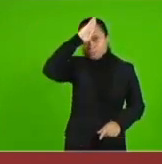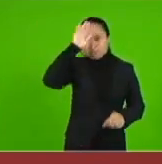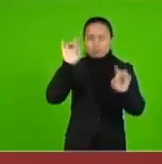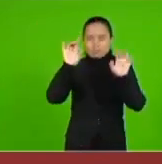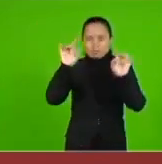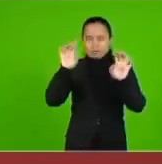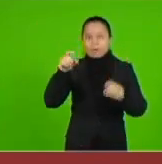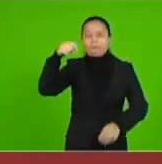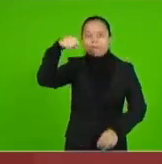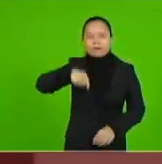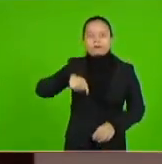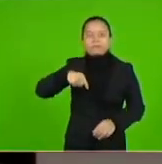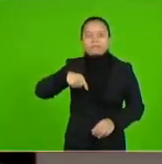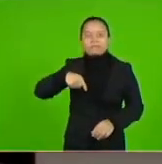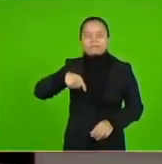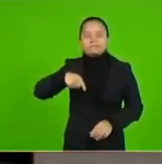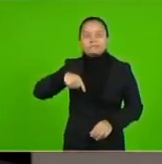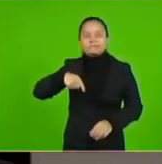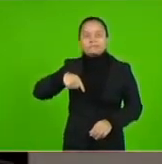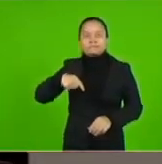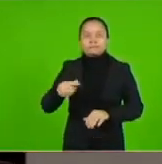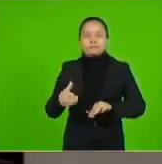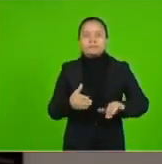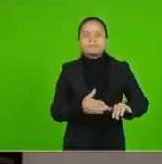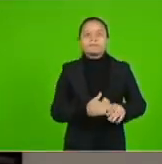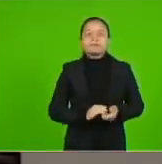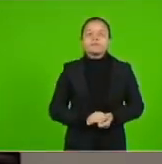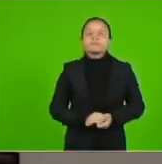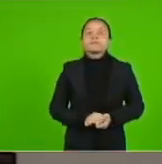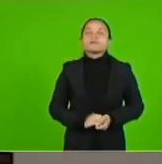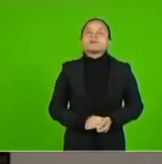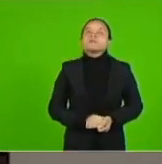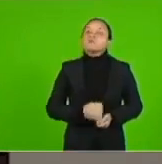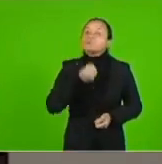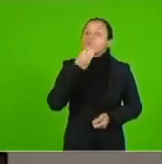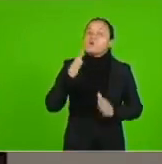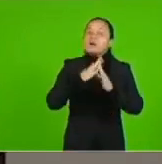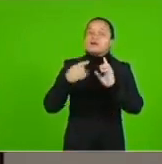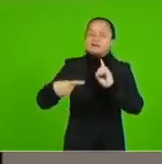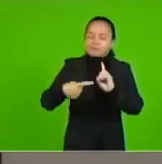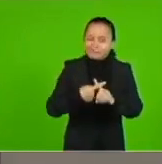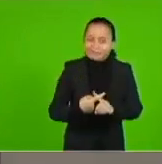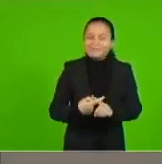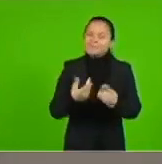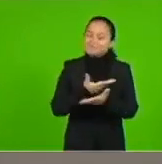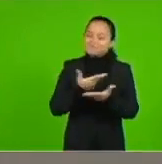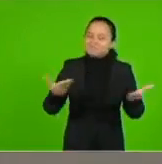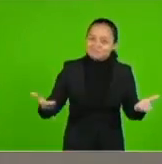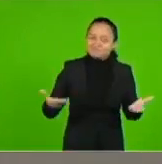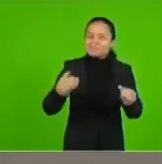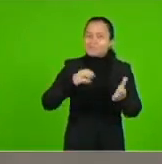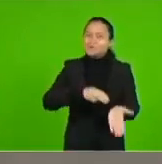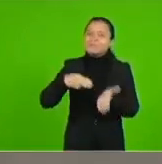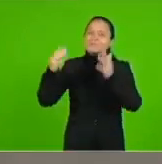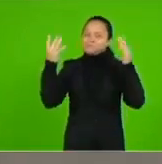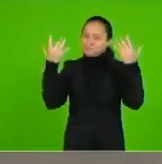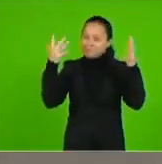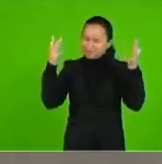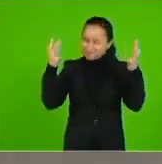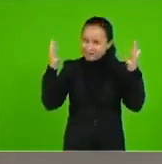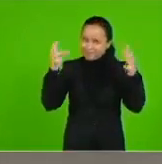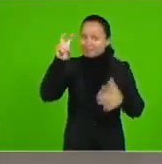of Brazilian President Jair Bolsonaro. My brother from Maranatha, I want to greet